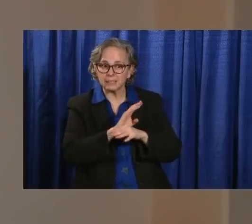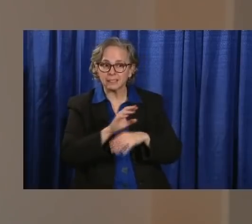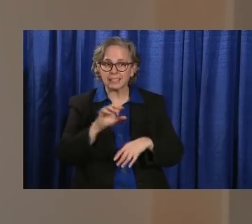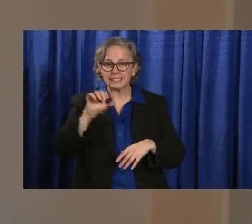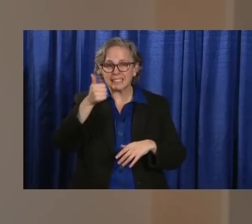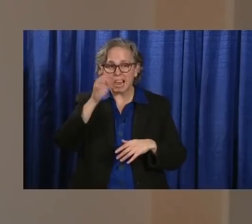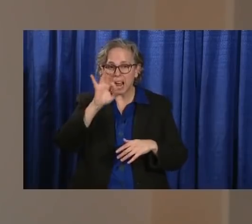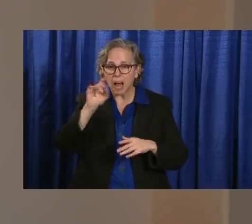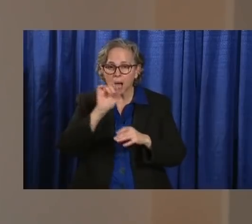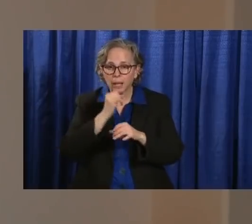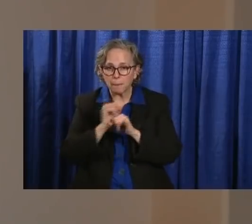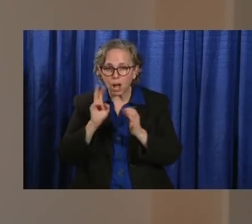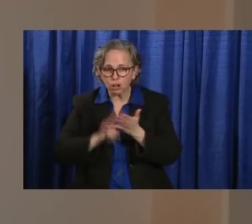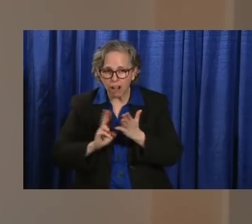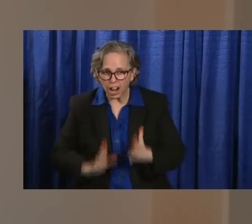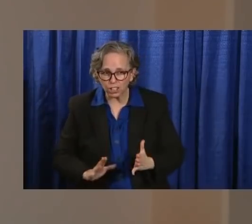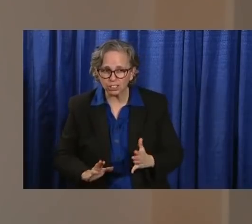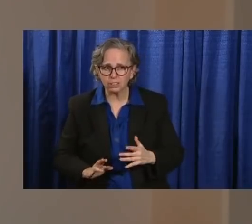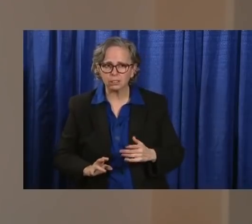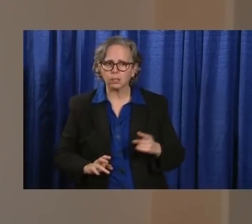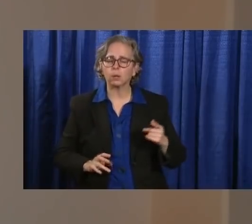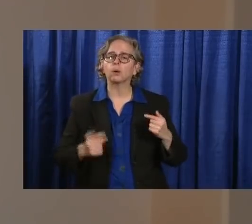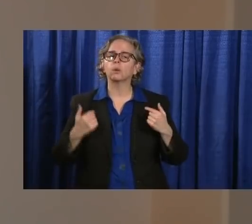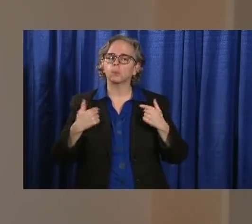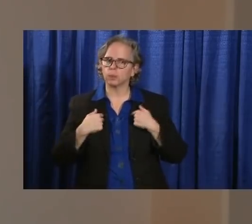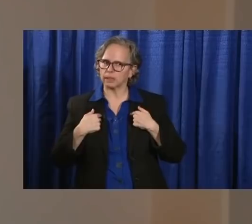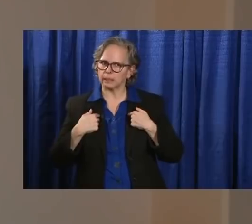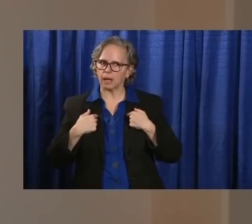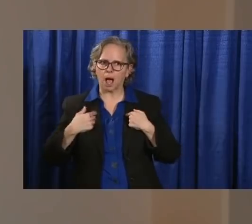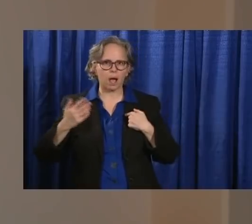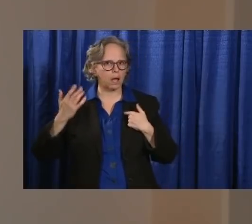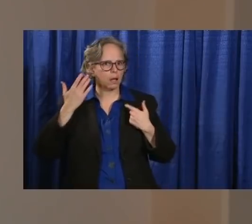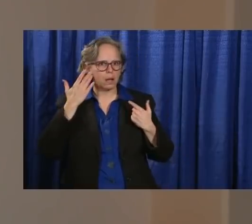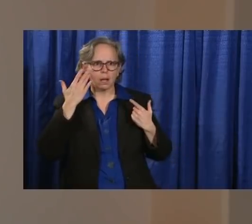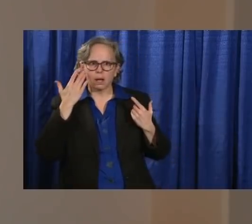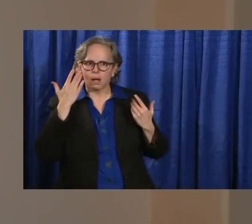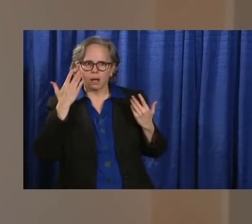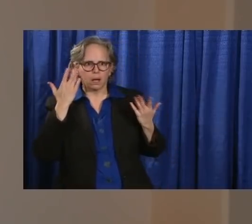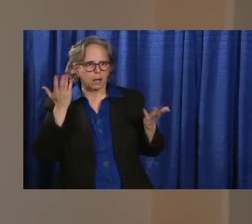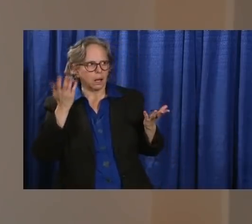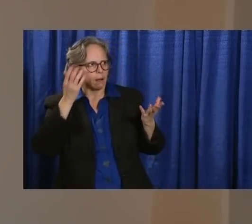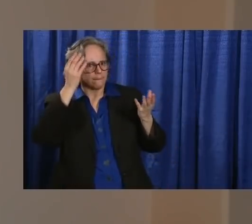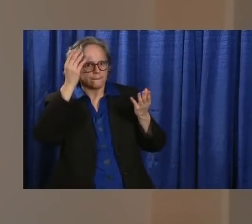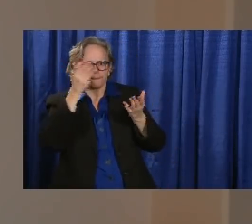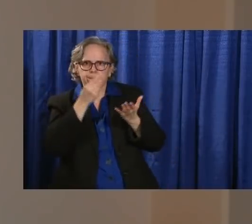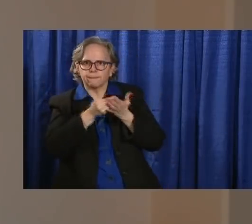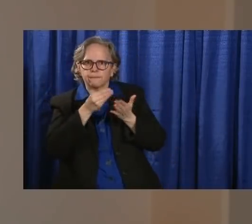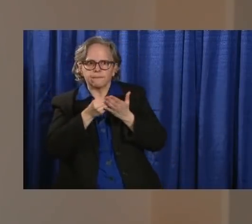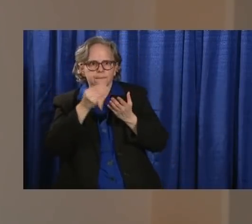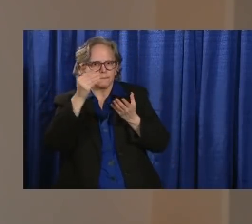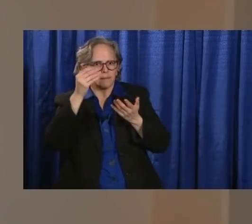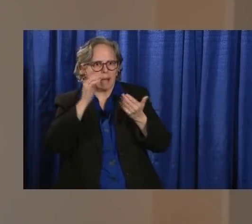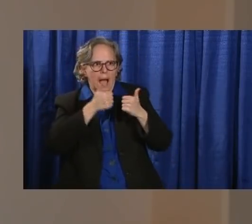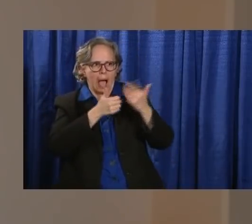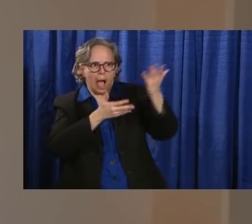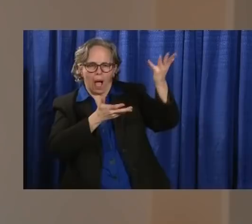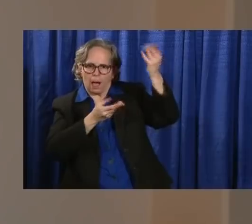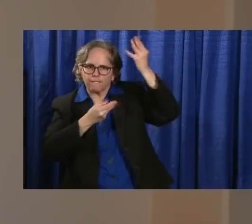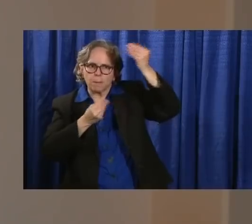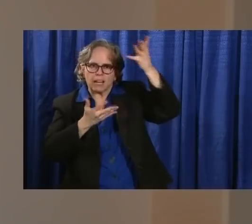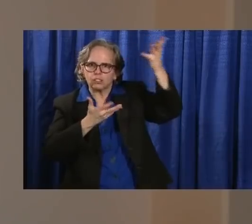people like that, we do not even have the direction from the federal government on how to set up that program